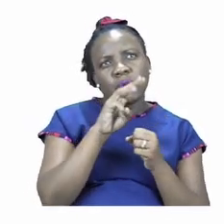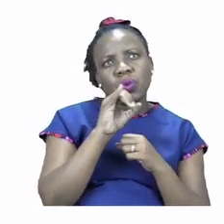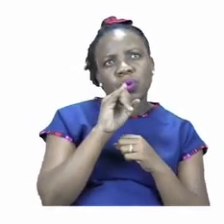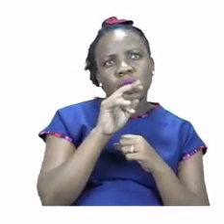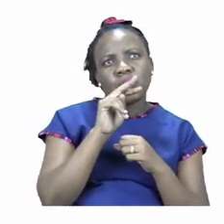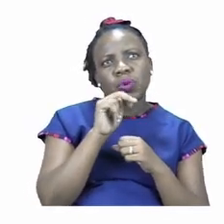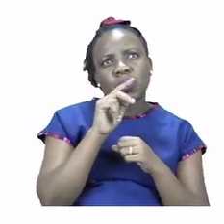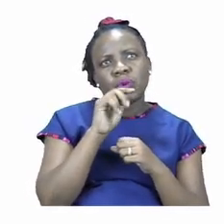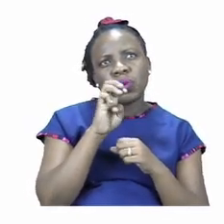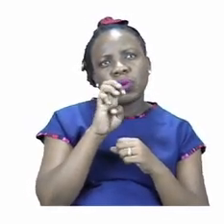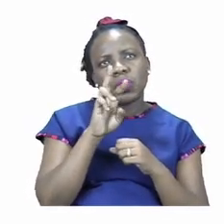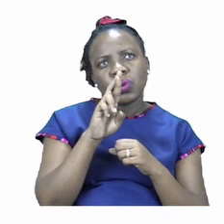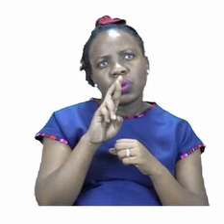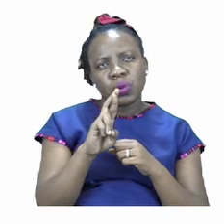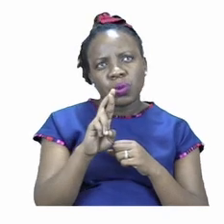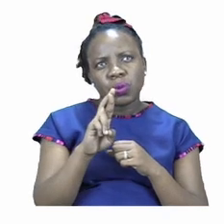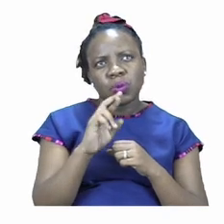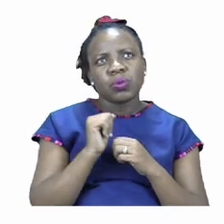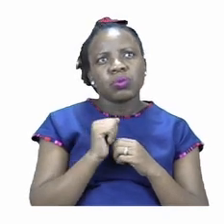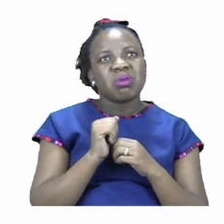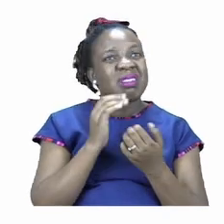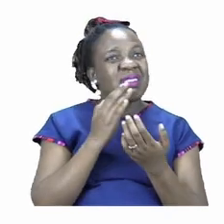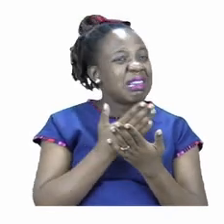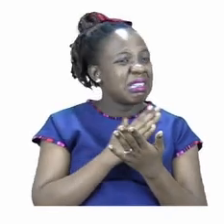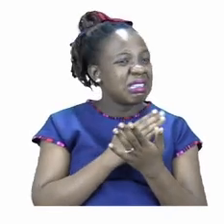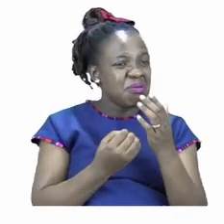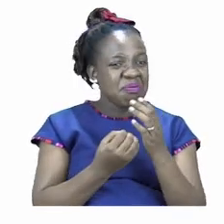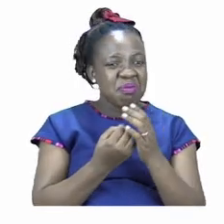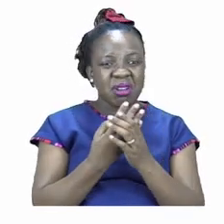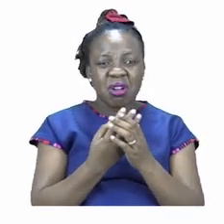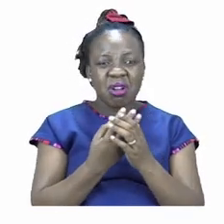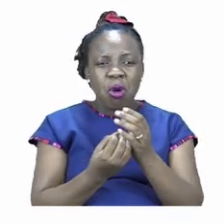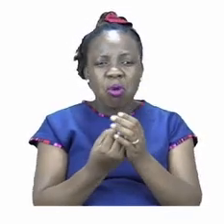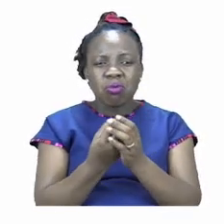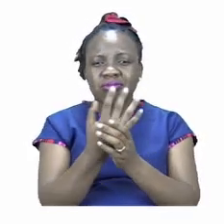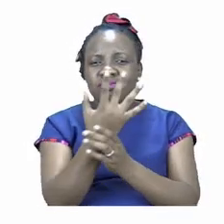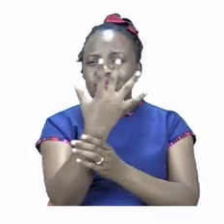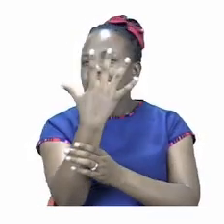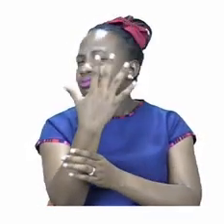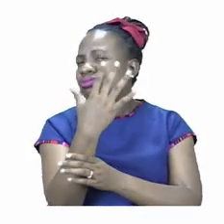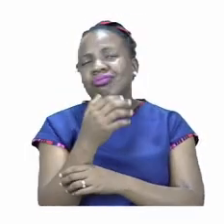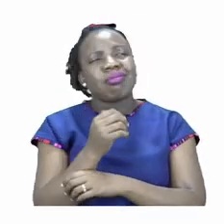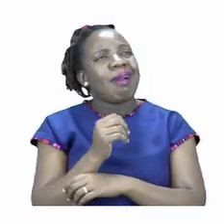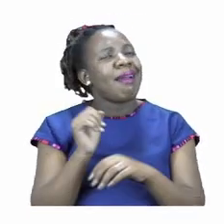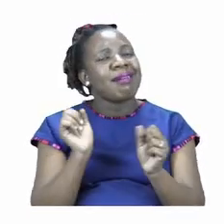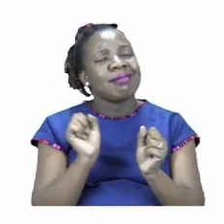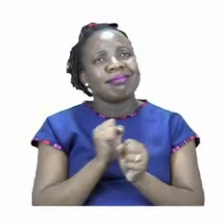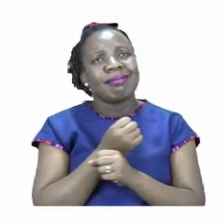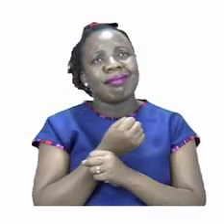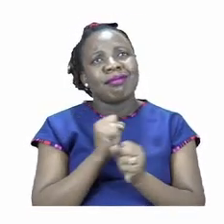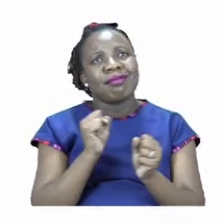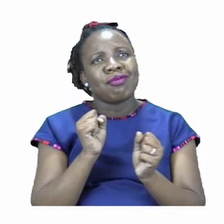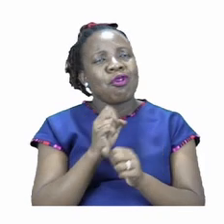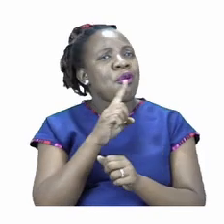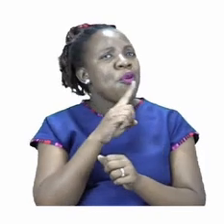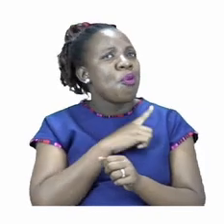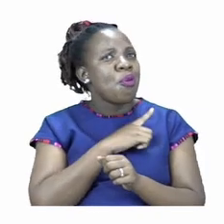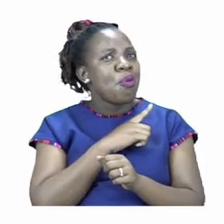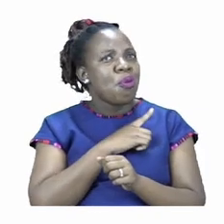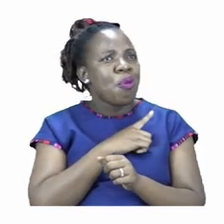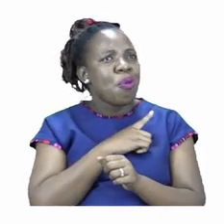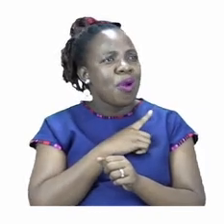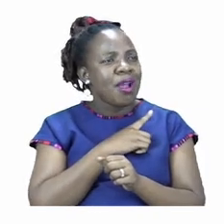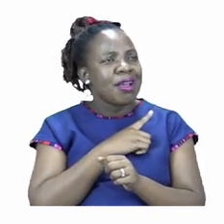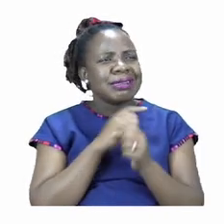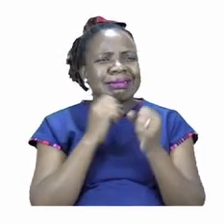them do not grow. That's because the conditions are too cold for them to grow any leaves